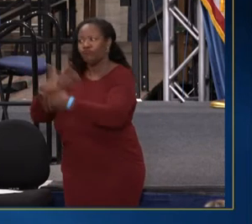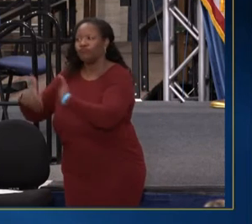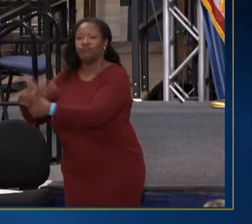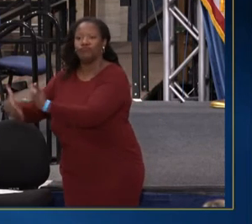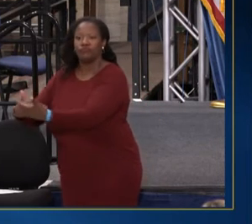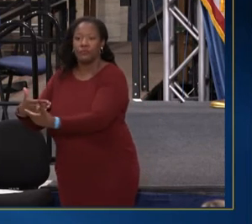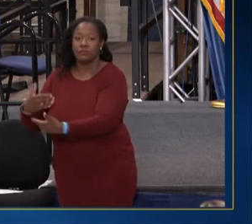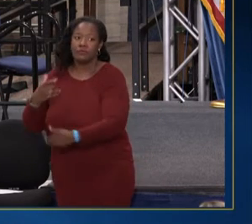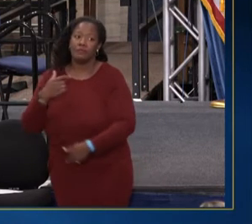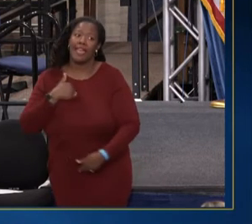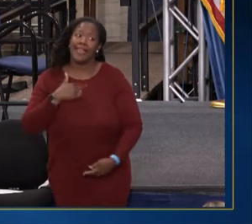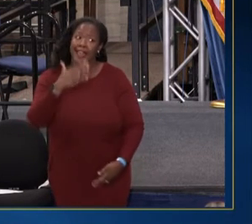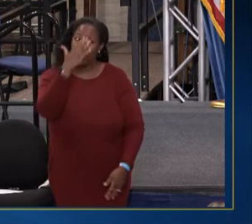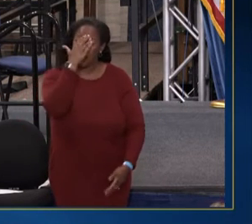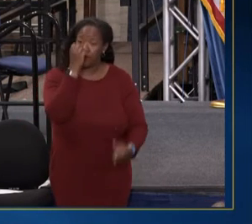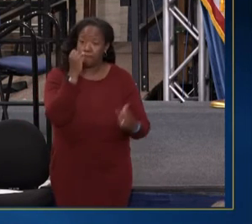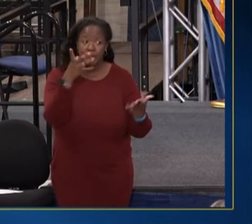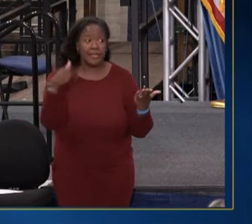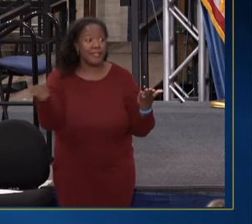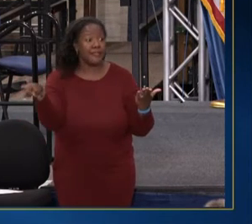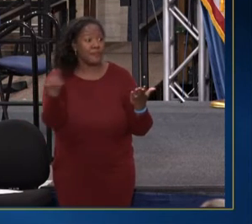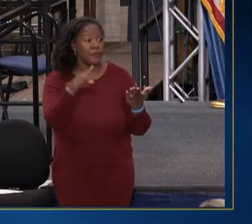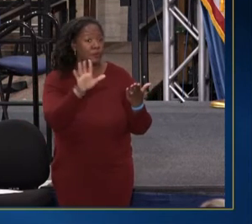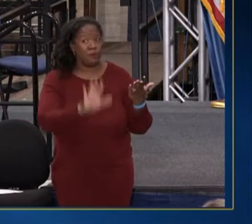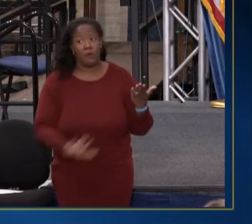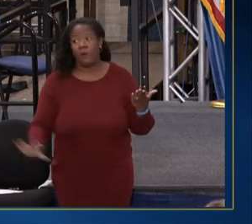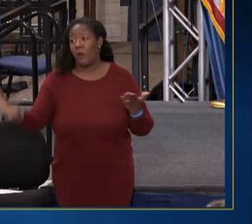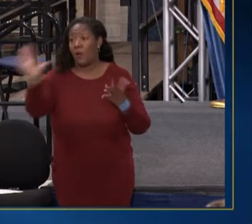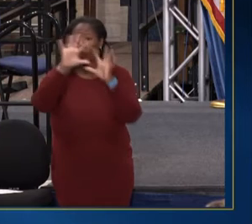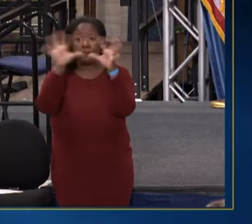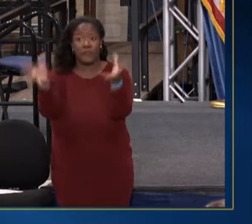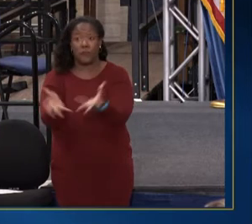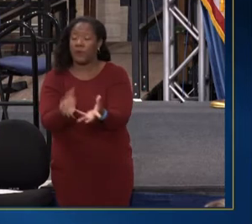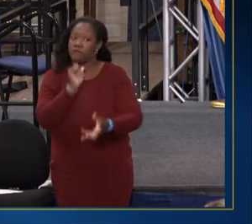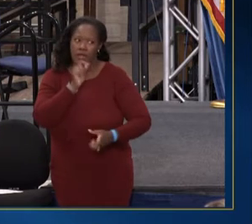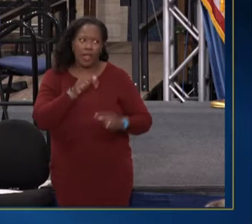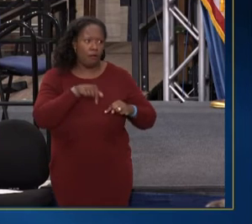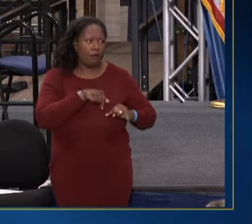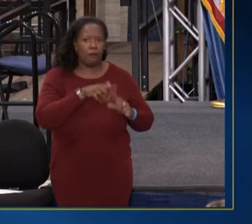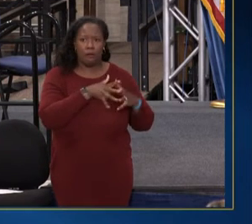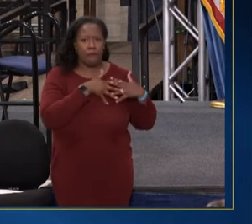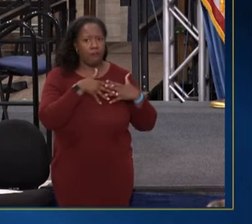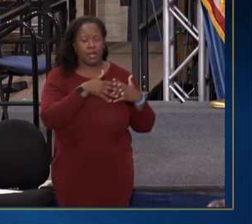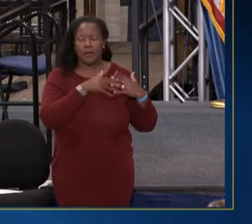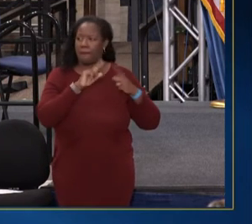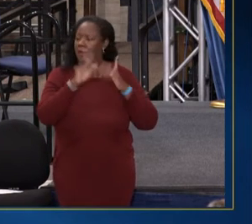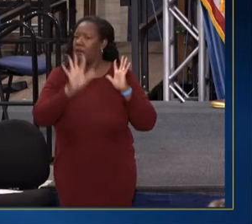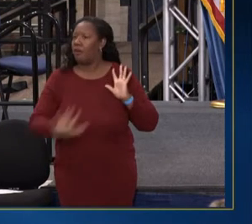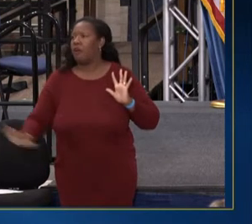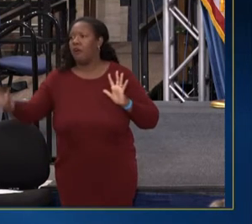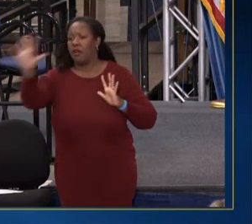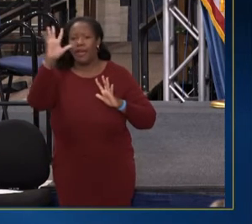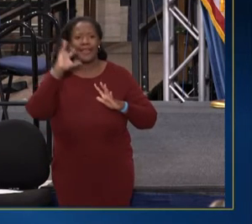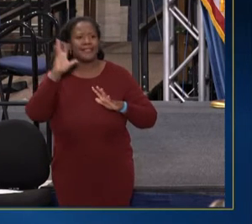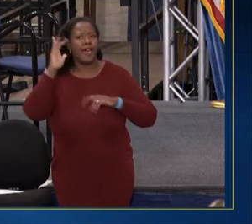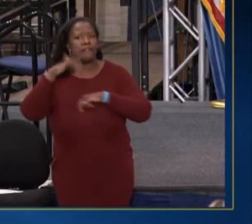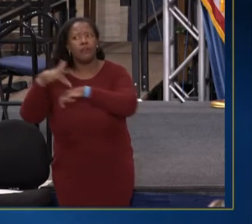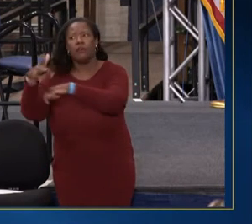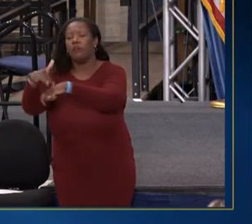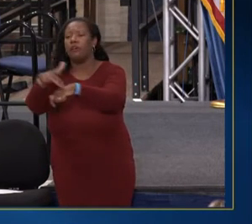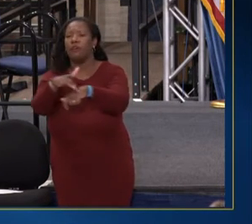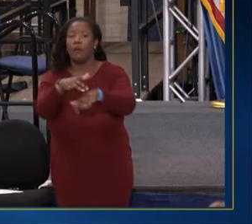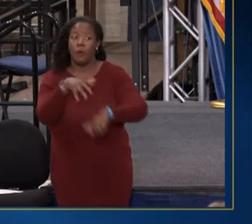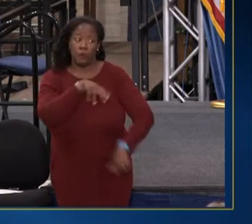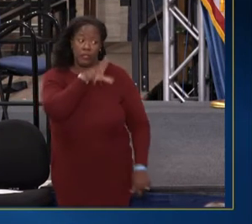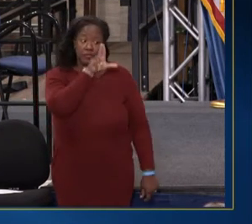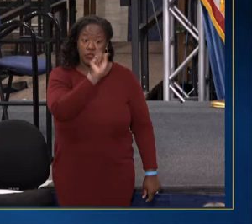speak for so many throughout the world, not just America, but so many throughout the world as I've traveled. I know that when the